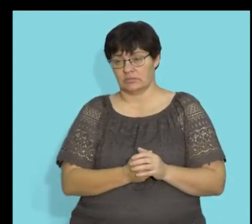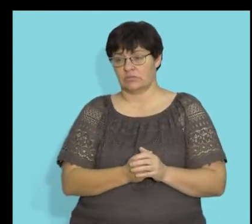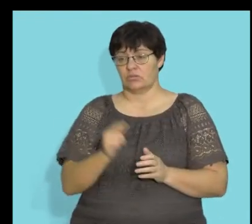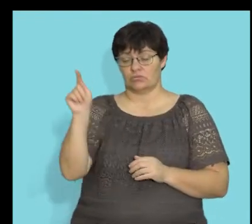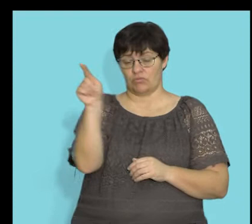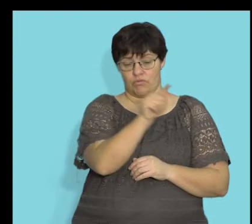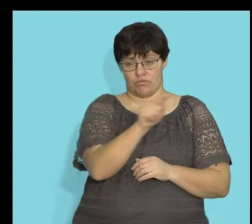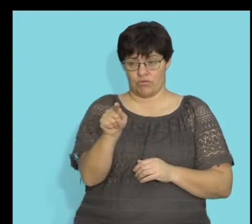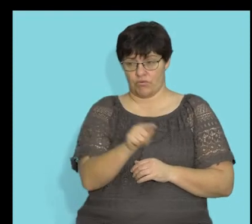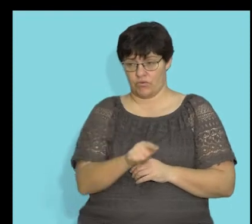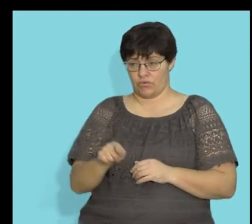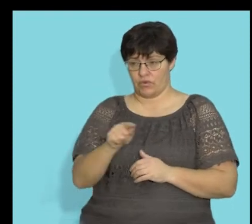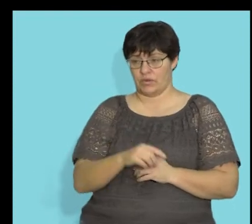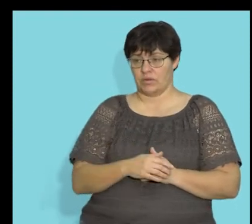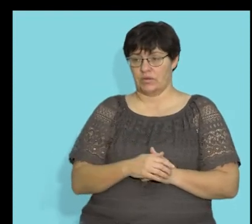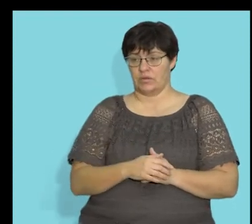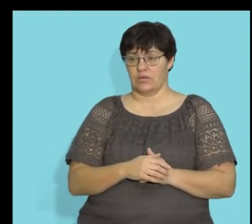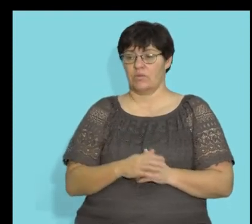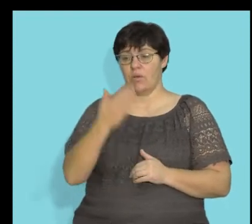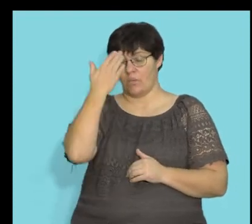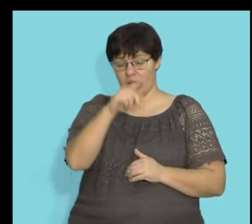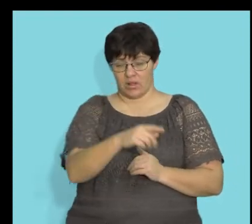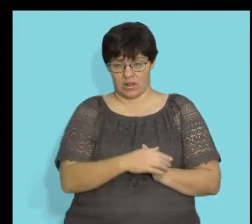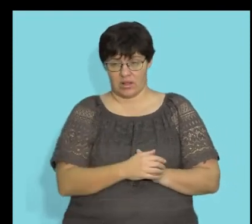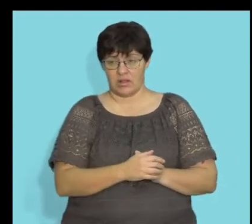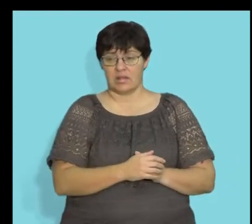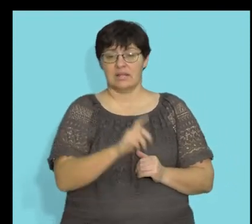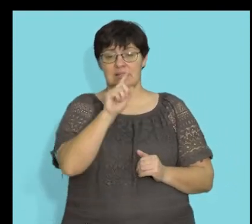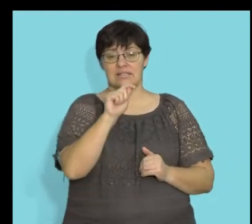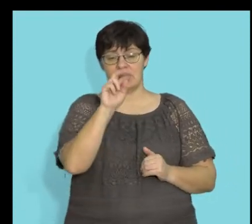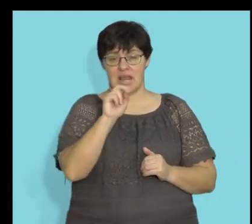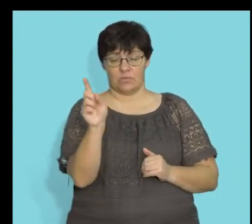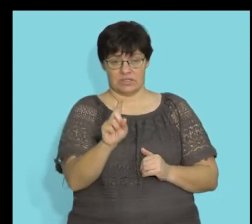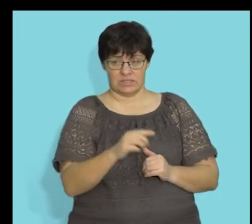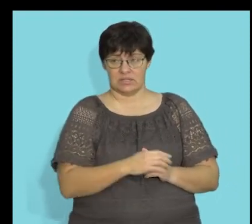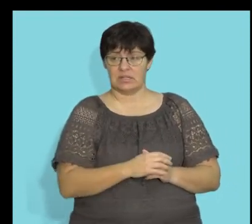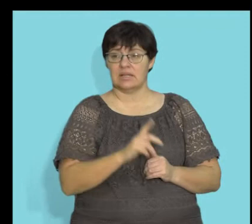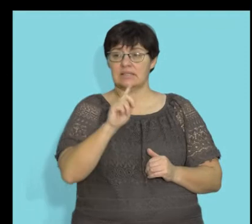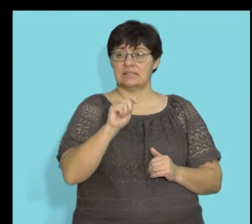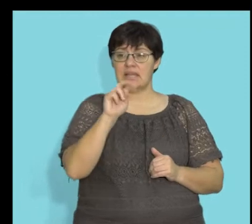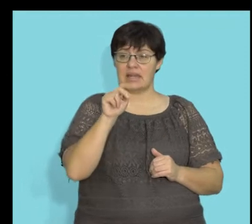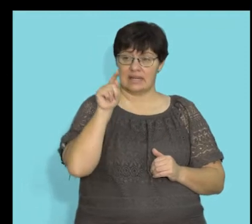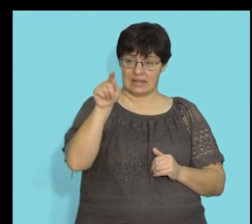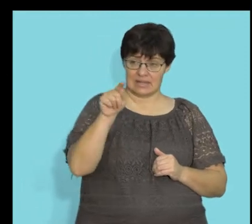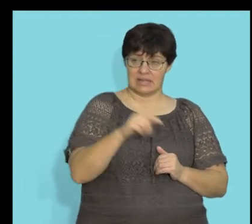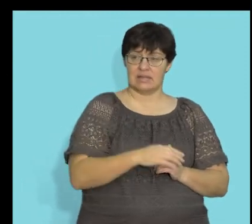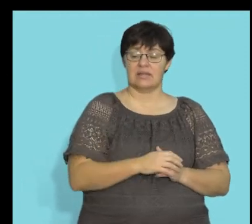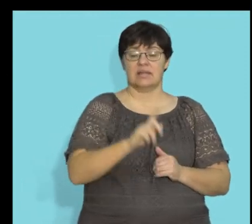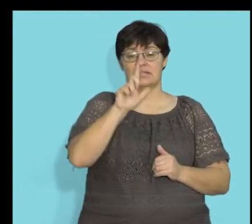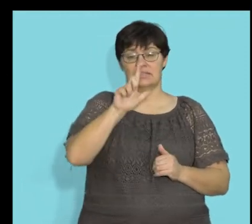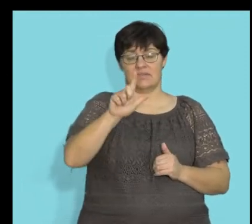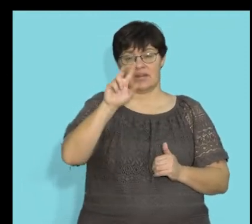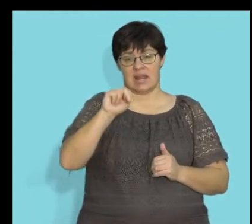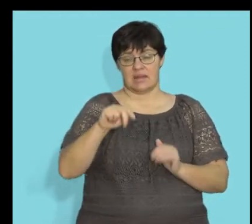sigma sign. We already know what our Tn is. So our Tn, which we can see at the top over